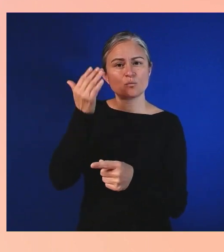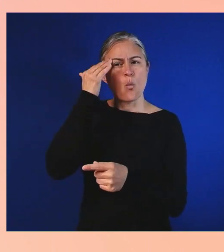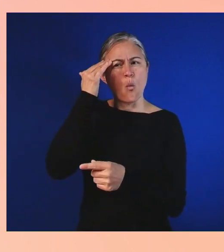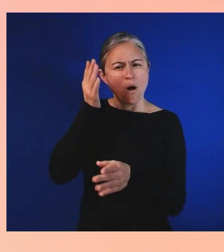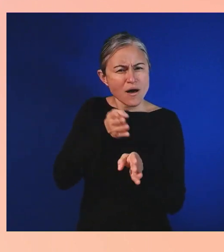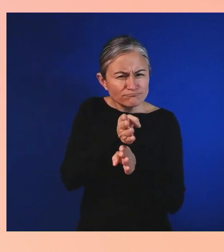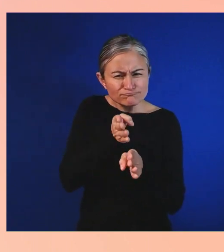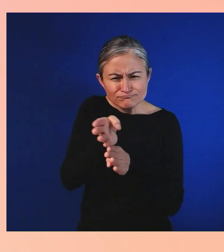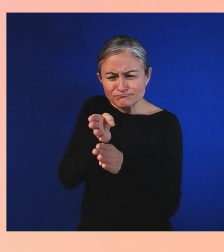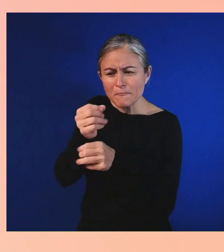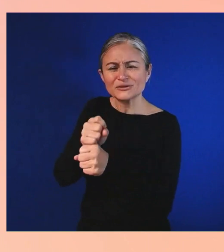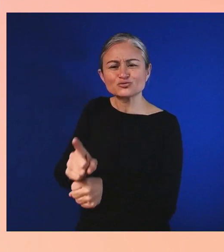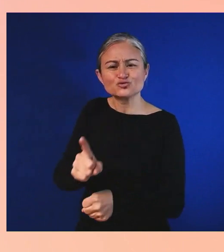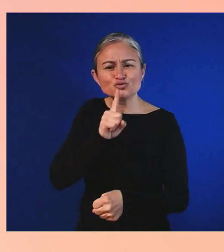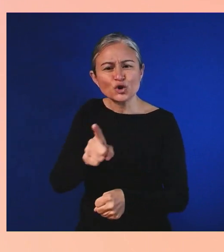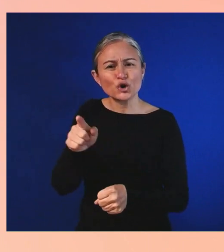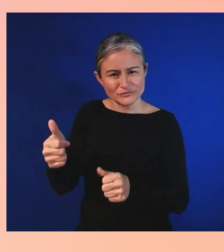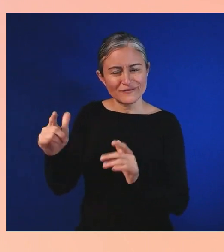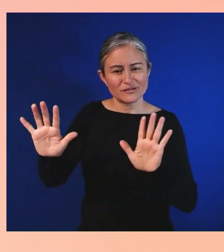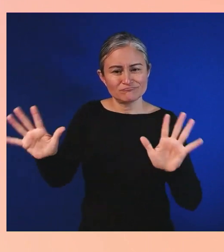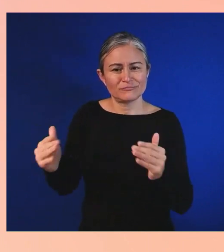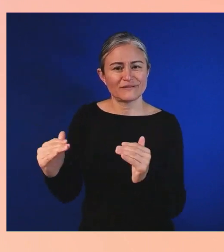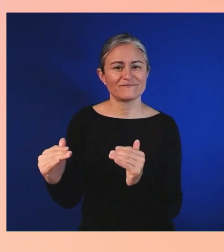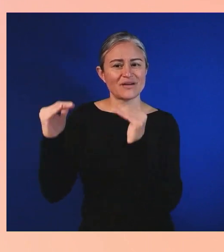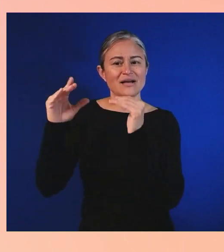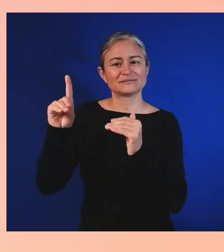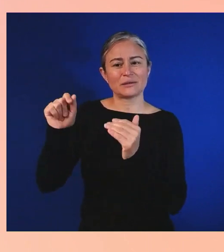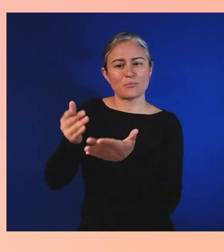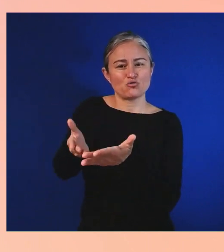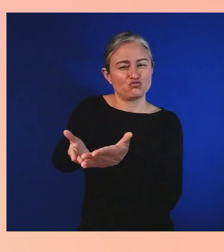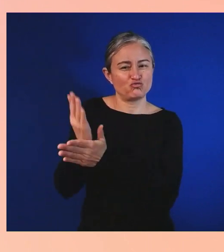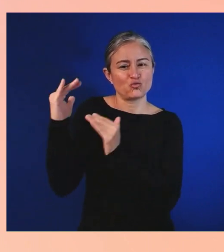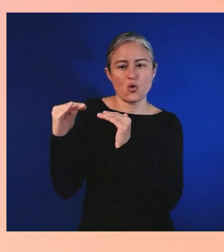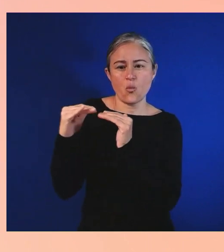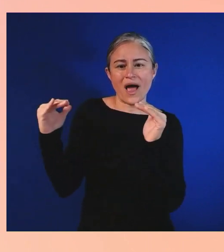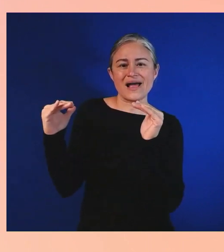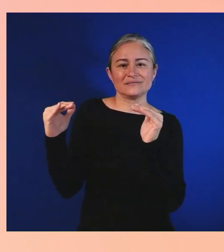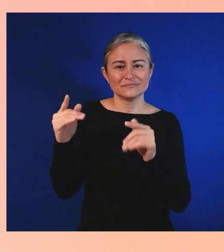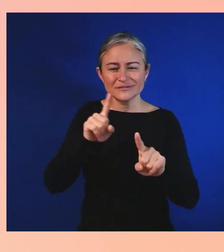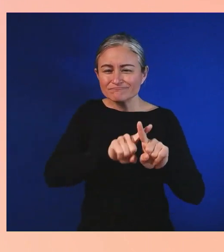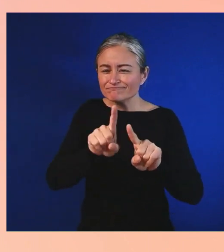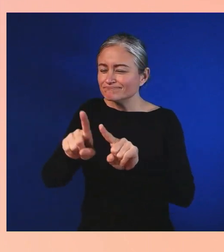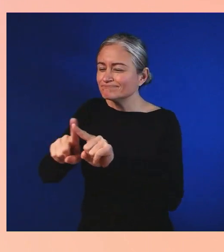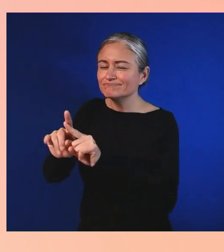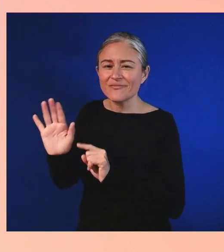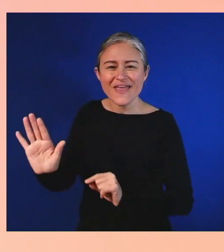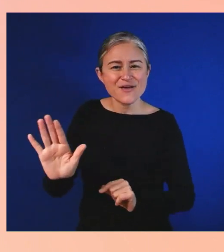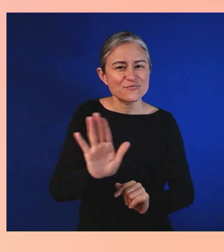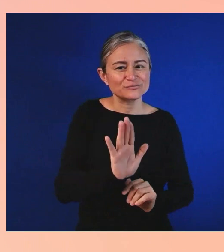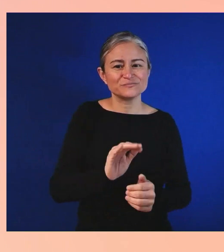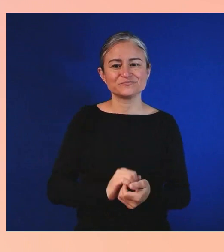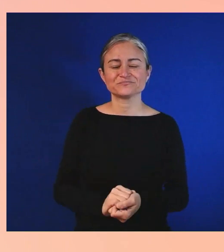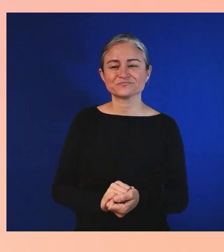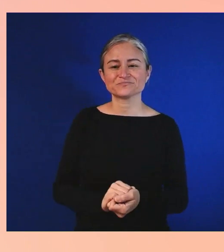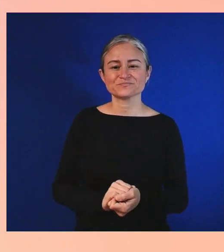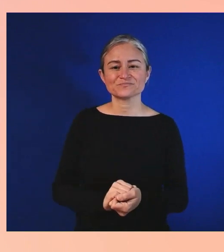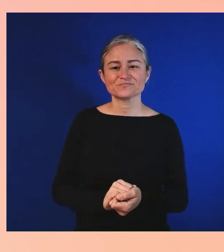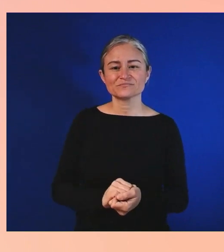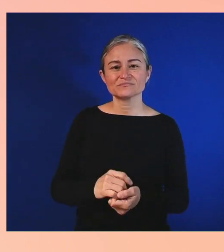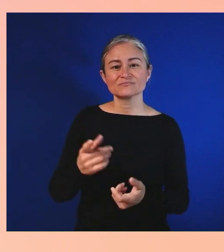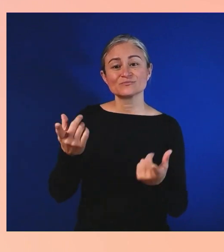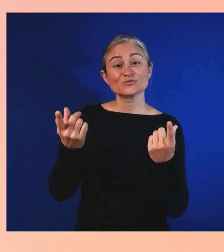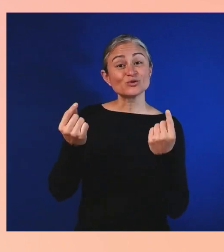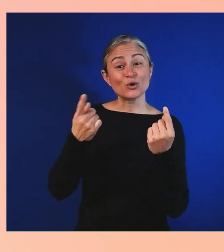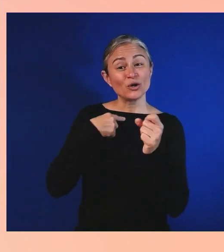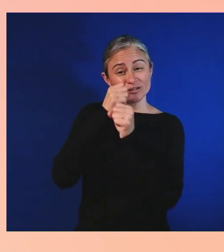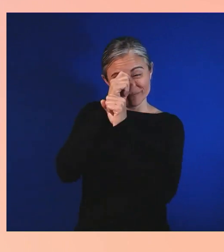in all fields possible. And when we think of how companies can cooperate